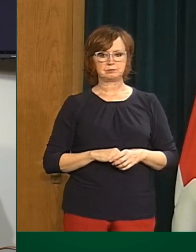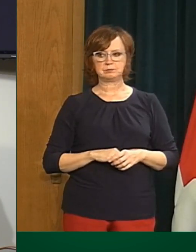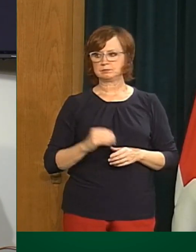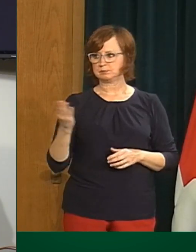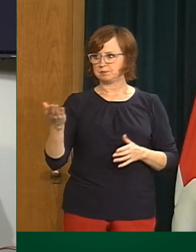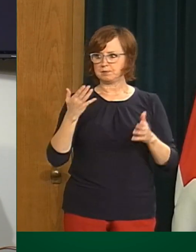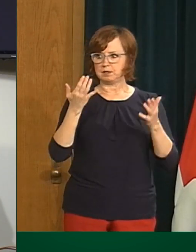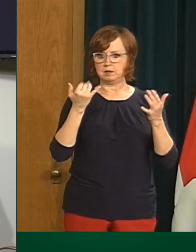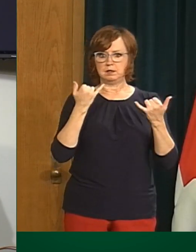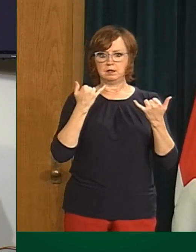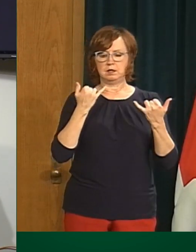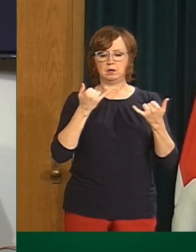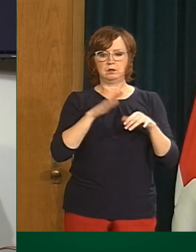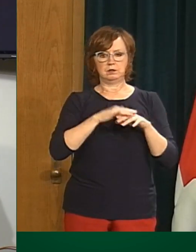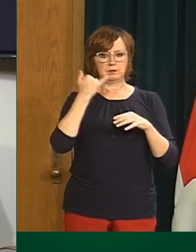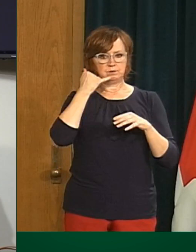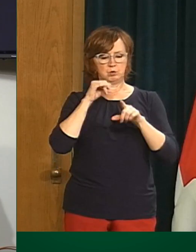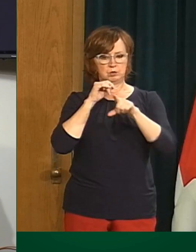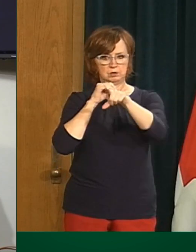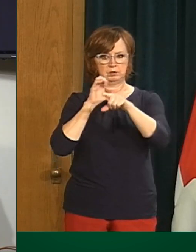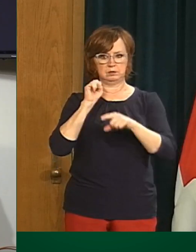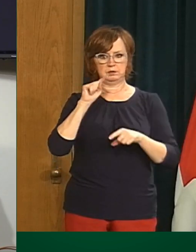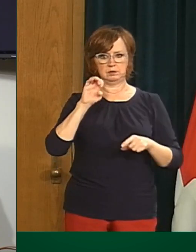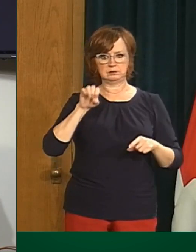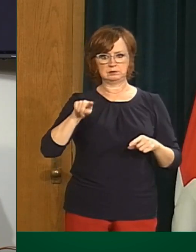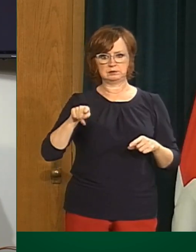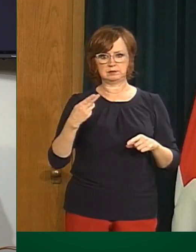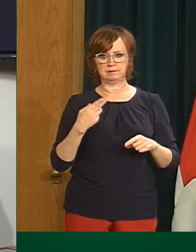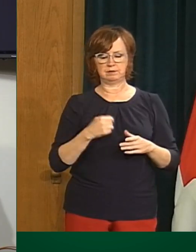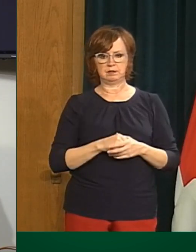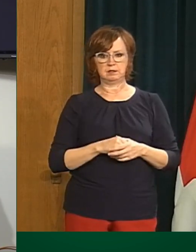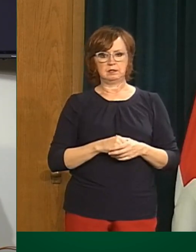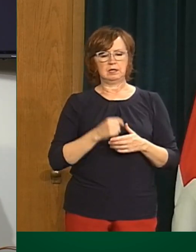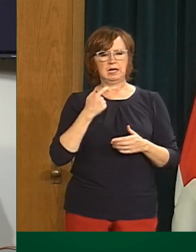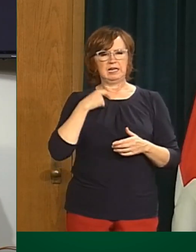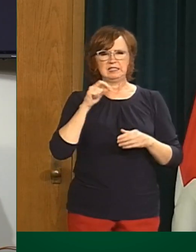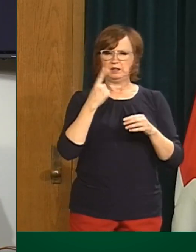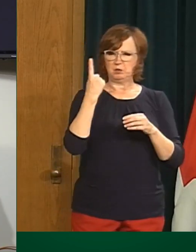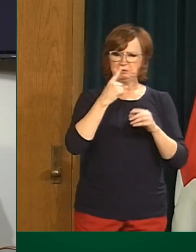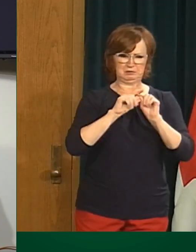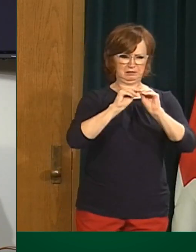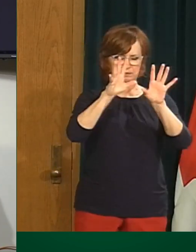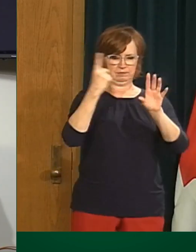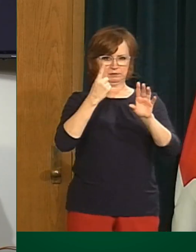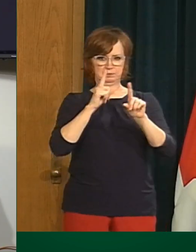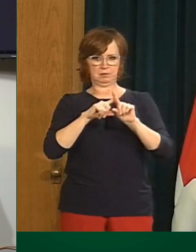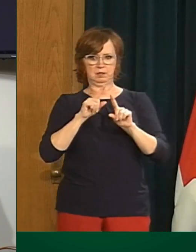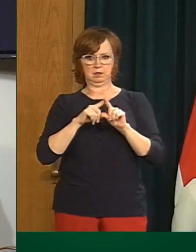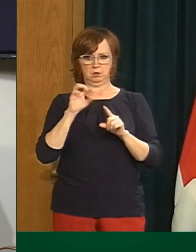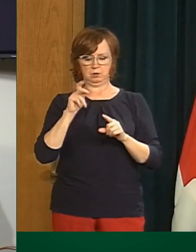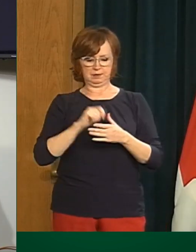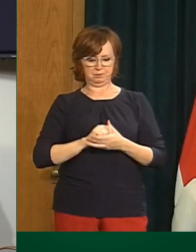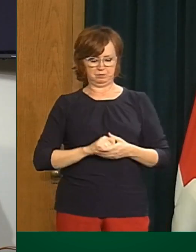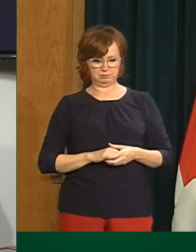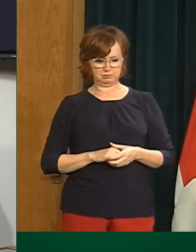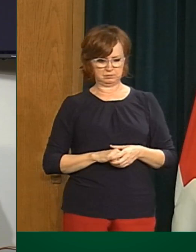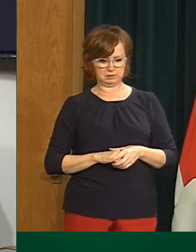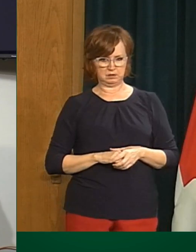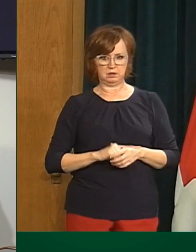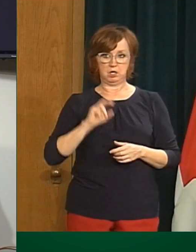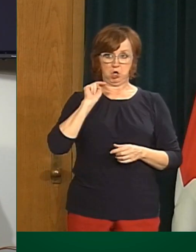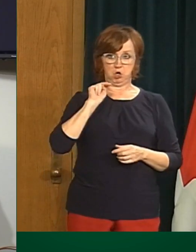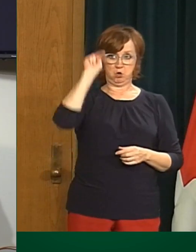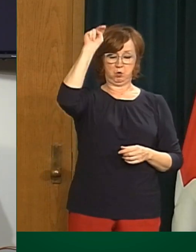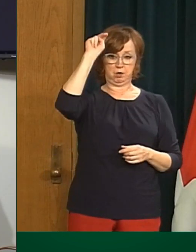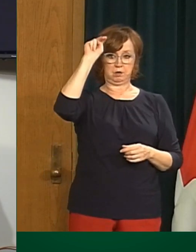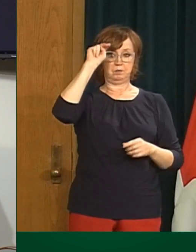And we'll take our next question from the floor. Steph? Yeah, I'm just still looking for clarity. How many of the 25 active cases in the far